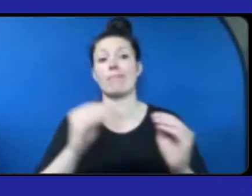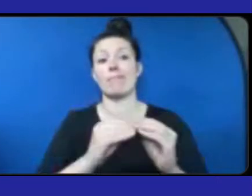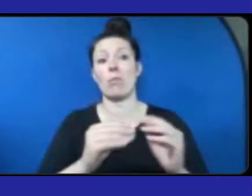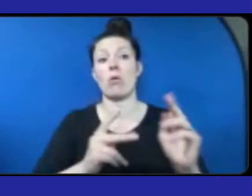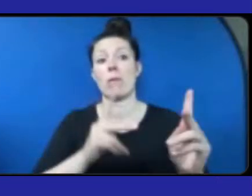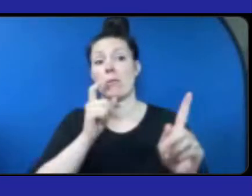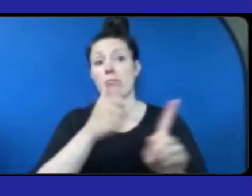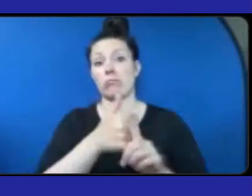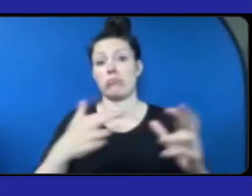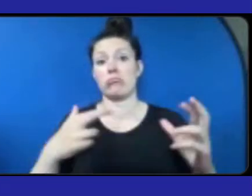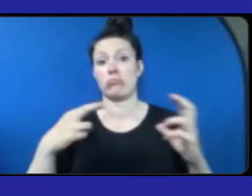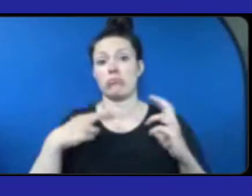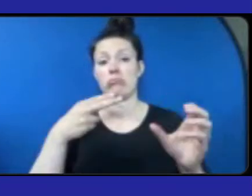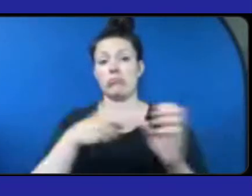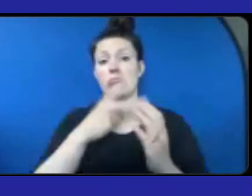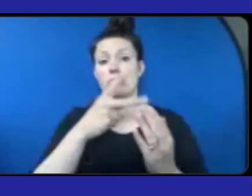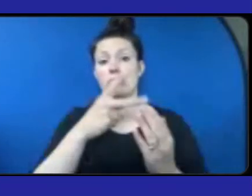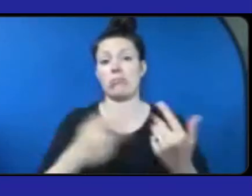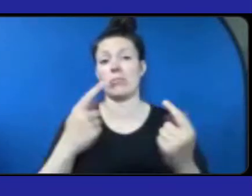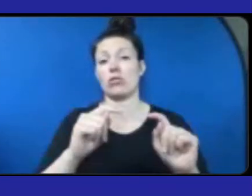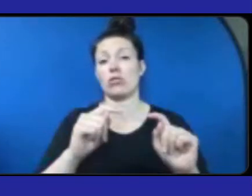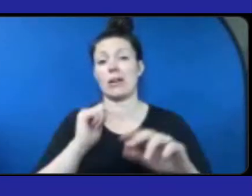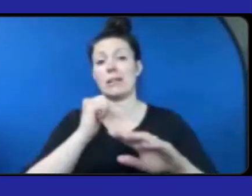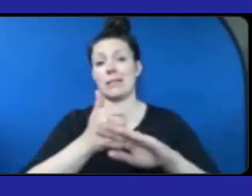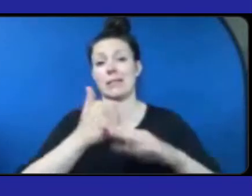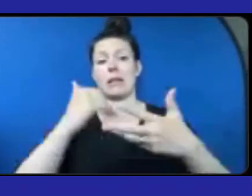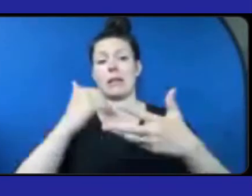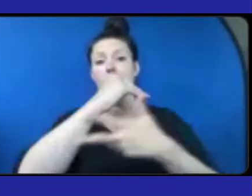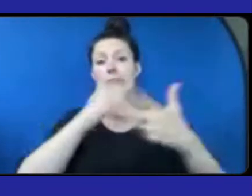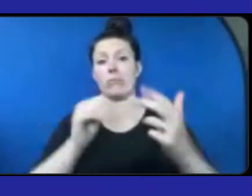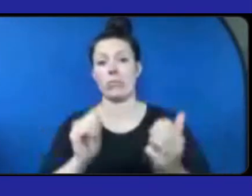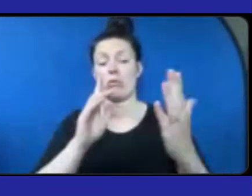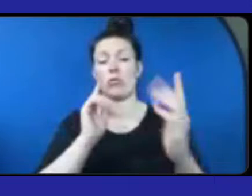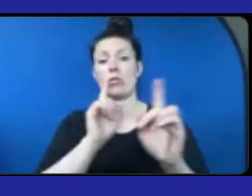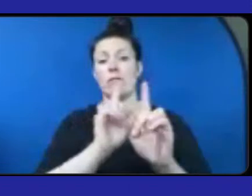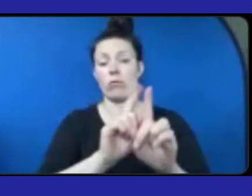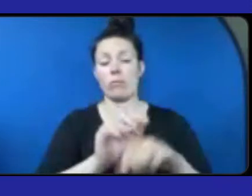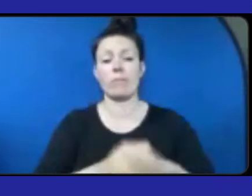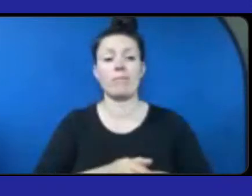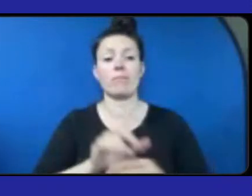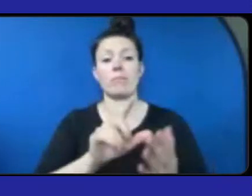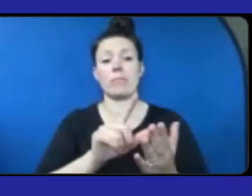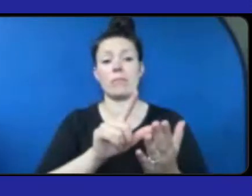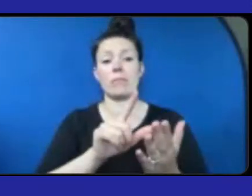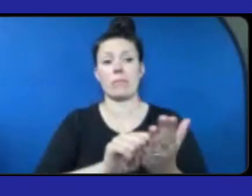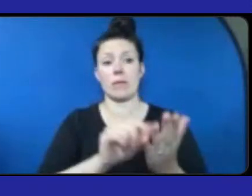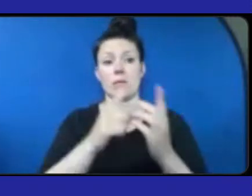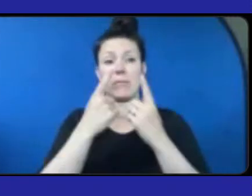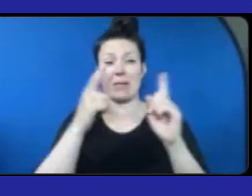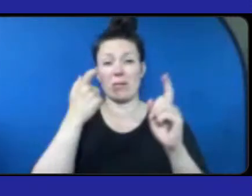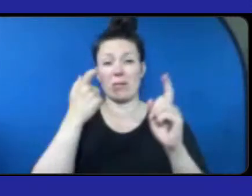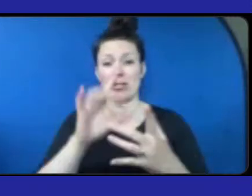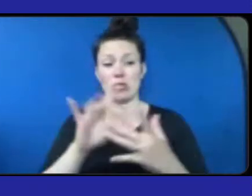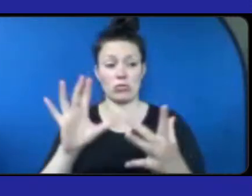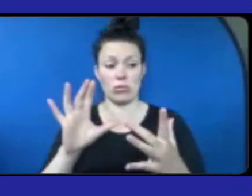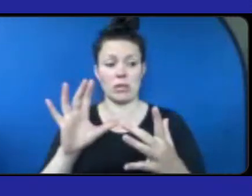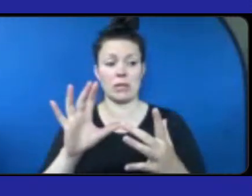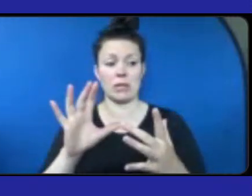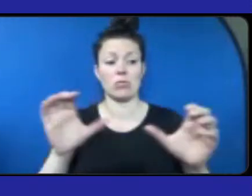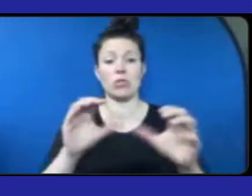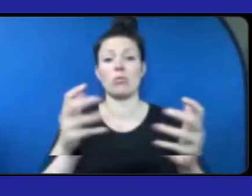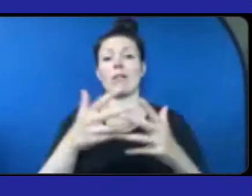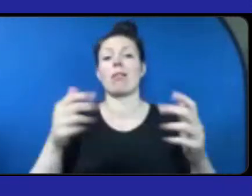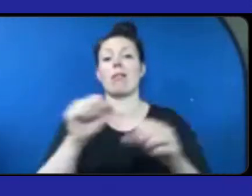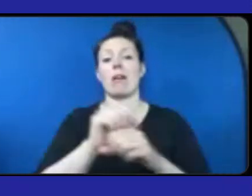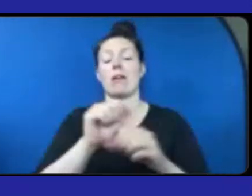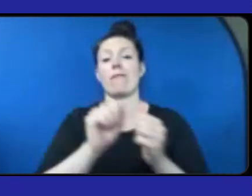also creating a 3-tiered approach to nursing mentorship. The publication was just released, and we're doing a lot